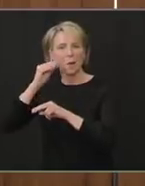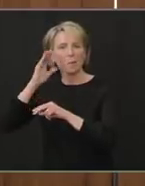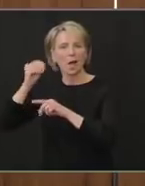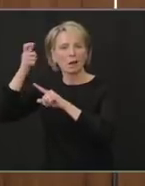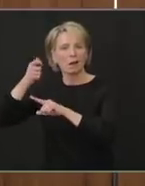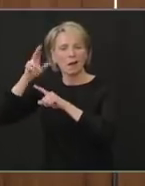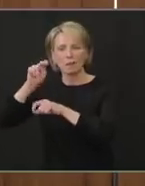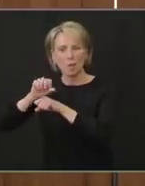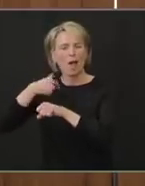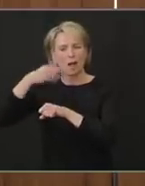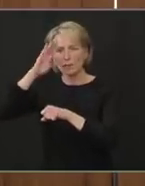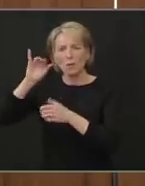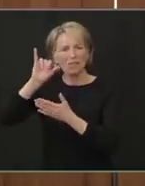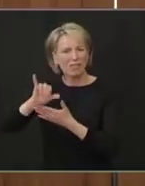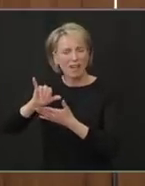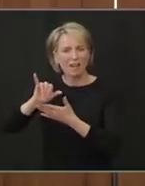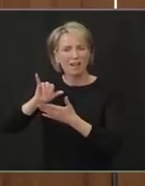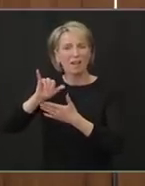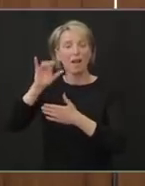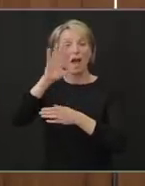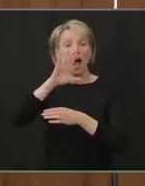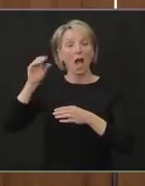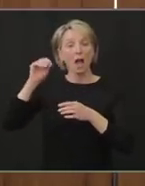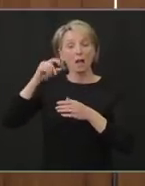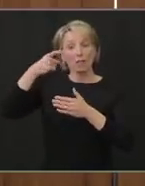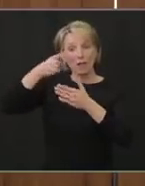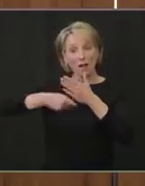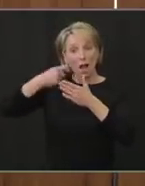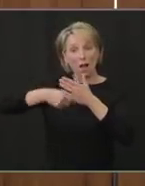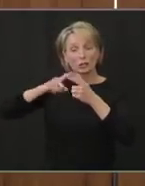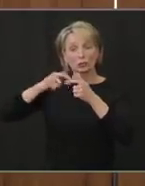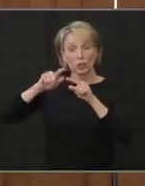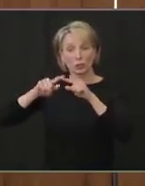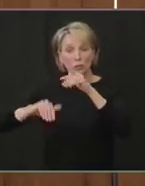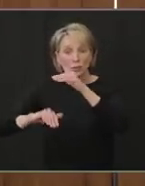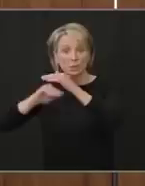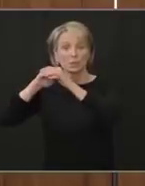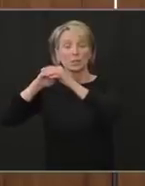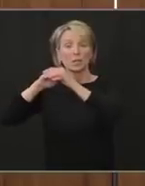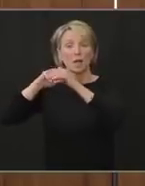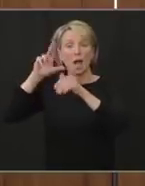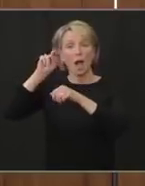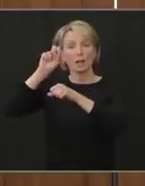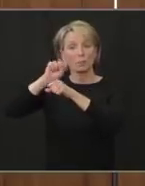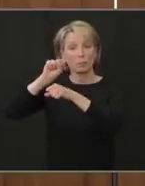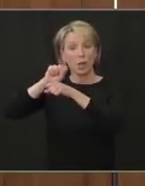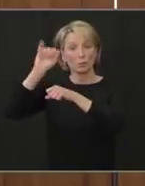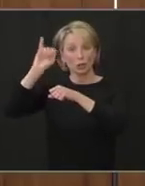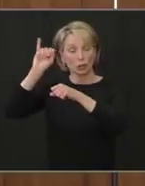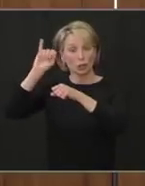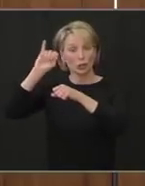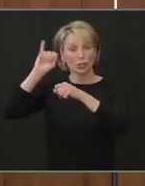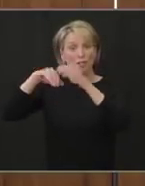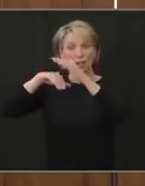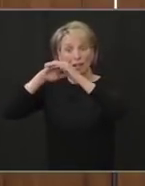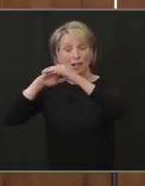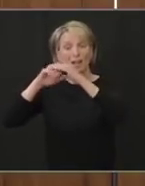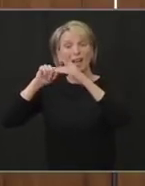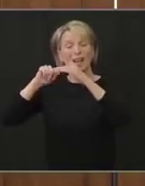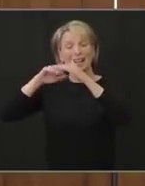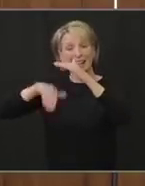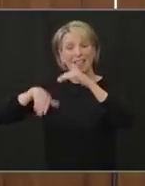system that tried to cap unemployment insurance at less than the $600